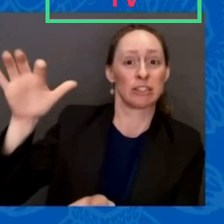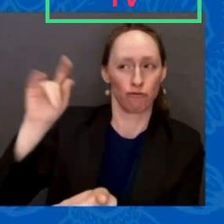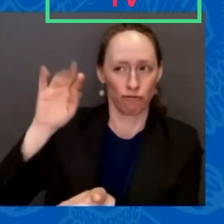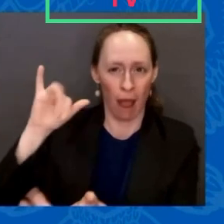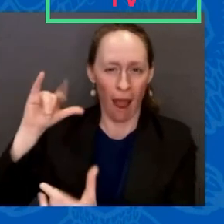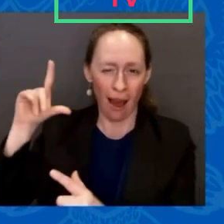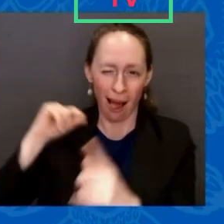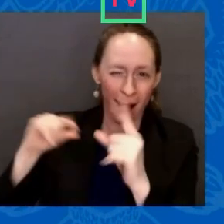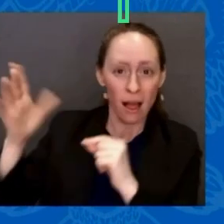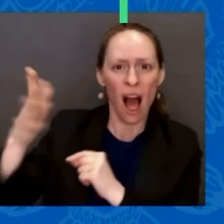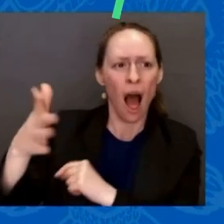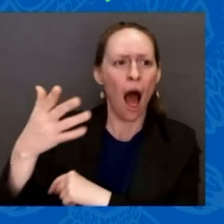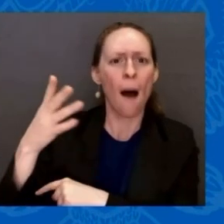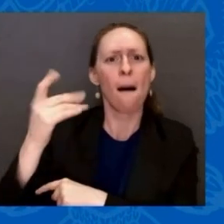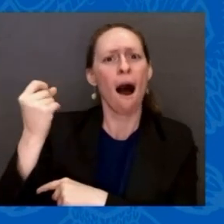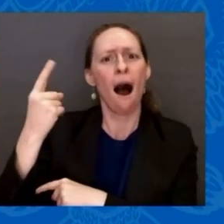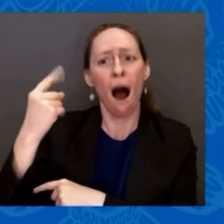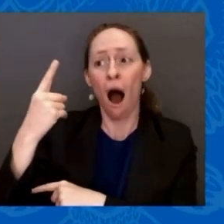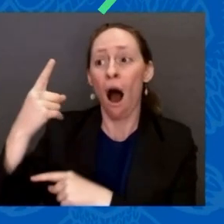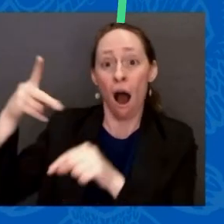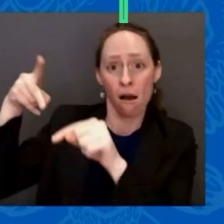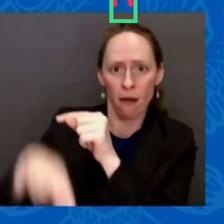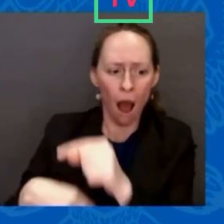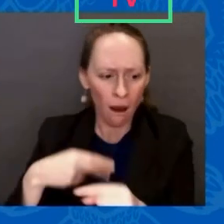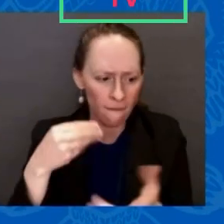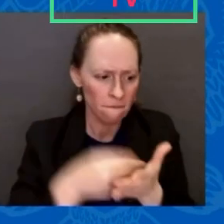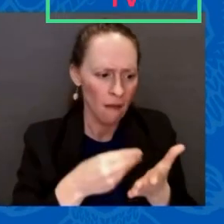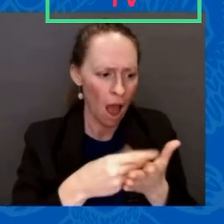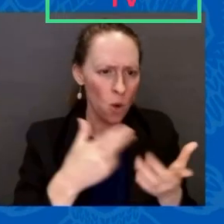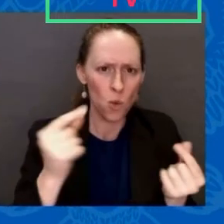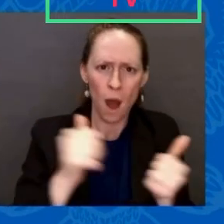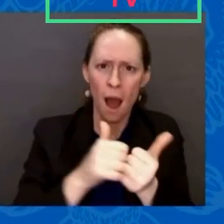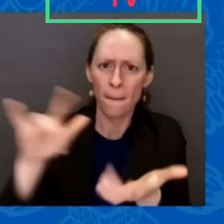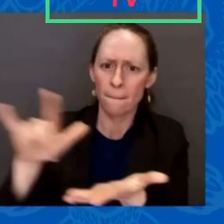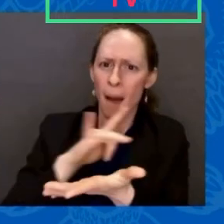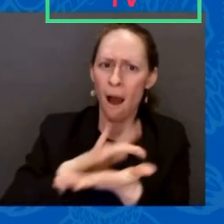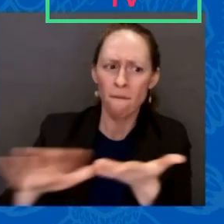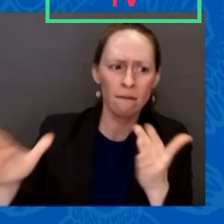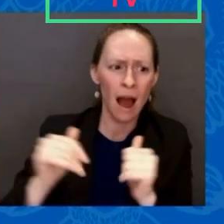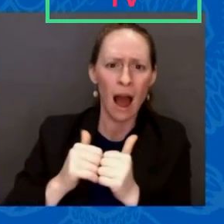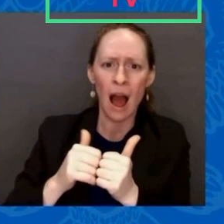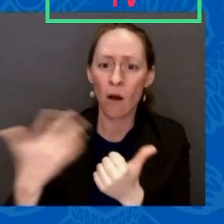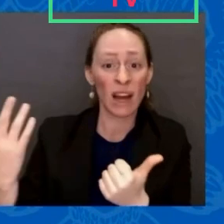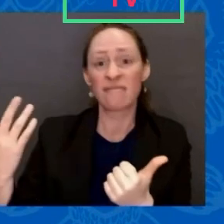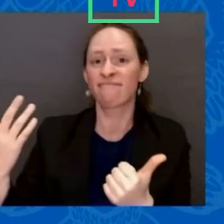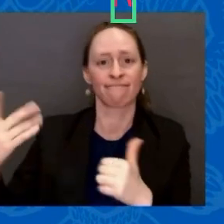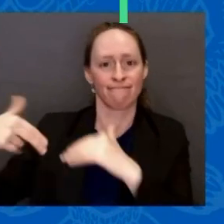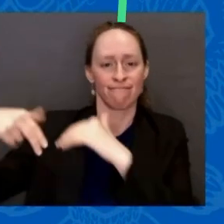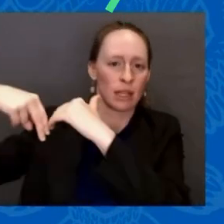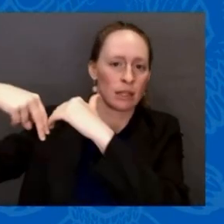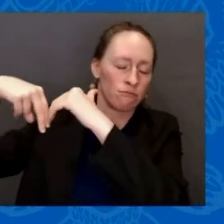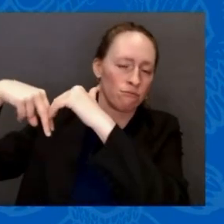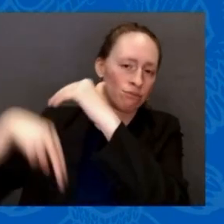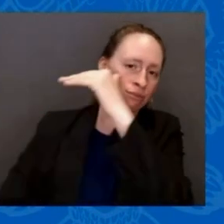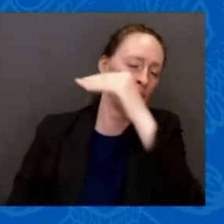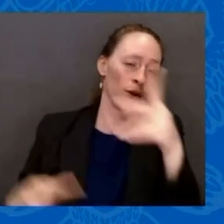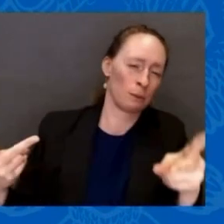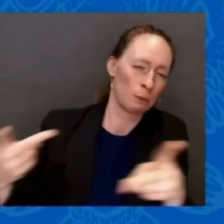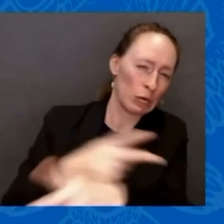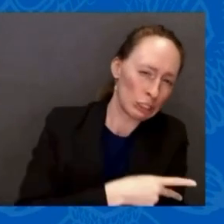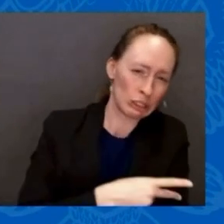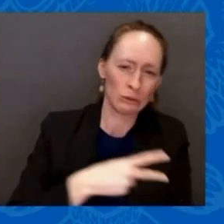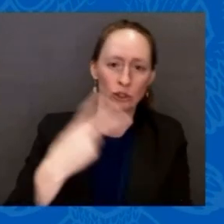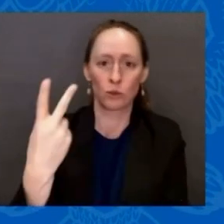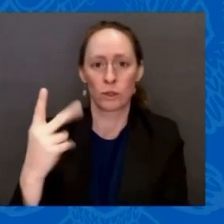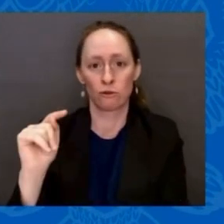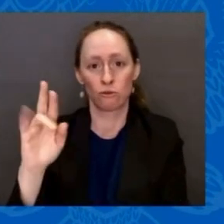trillion. $2 trillion. Now Republicans are at it again, pushing tax cuts for large corporations and the wealthy, and adding trillions